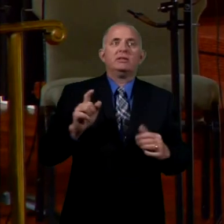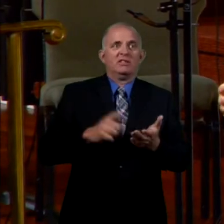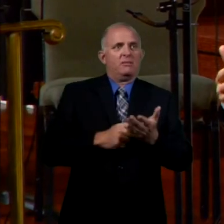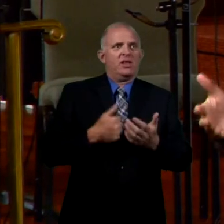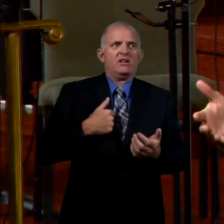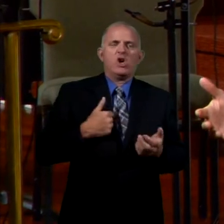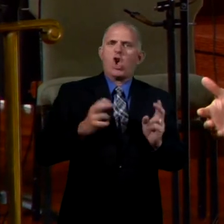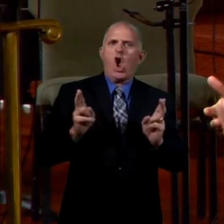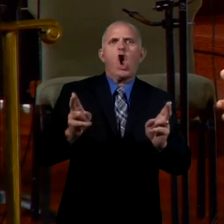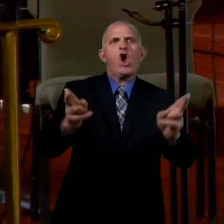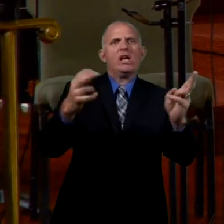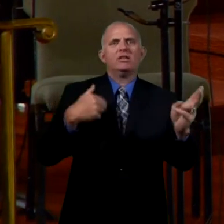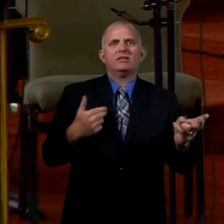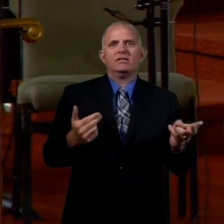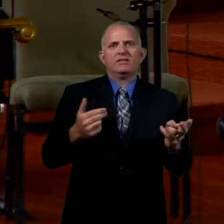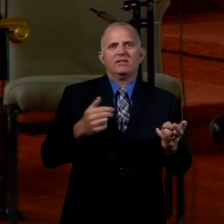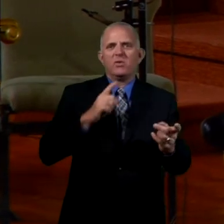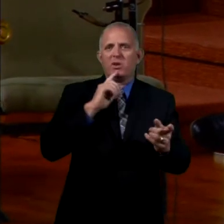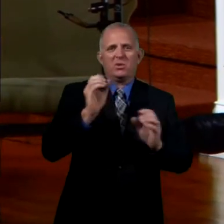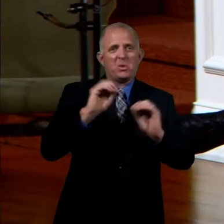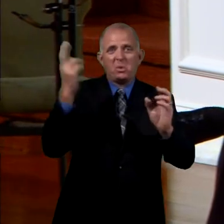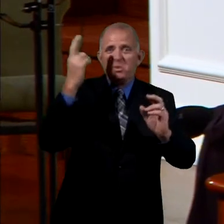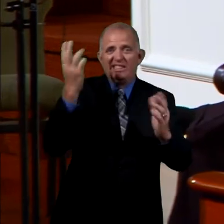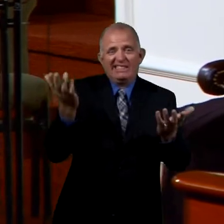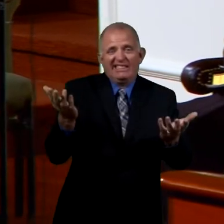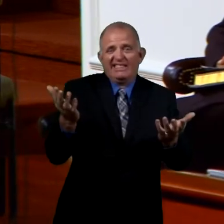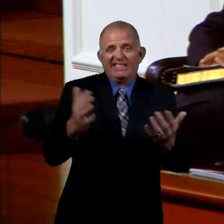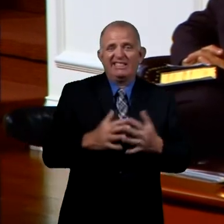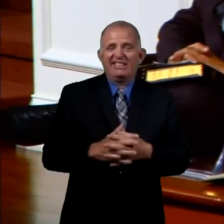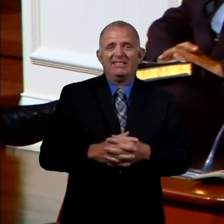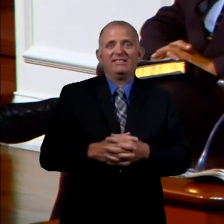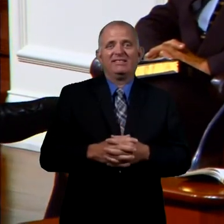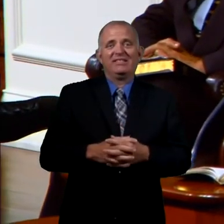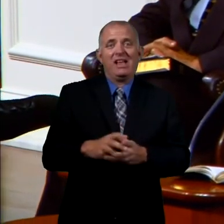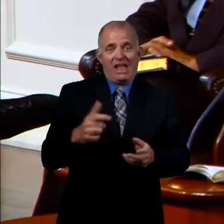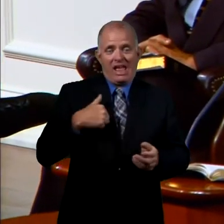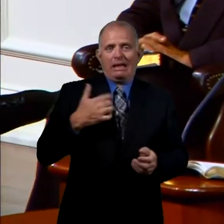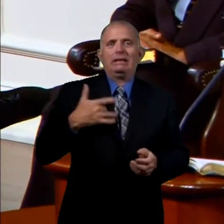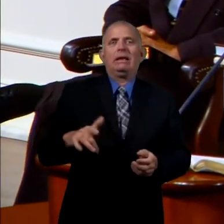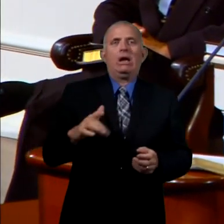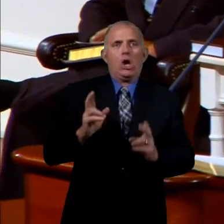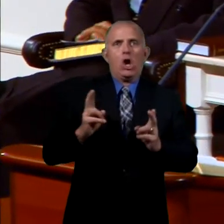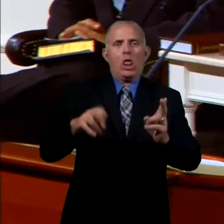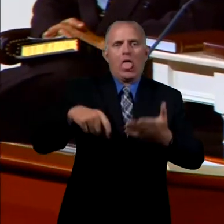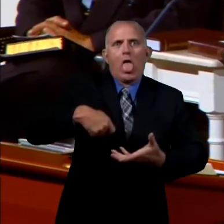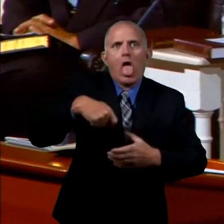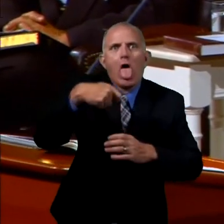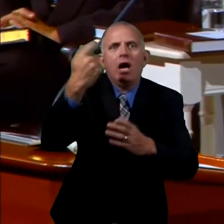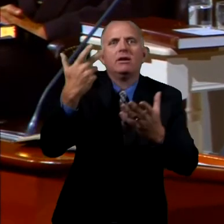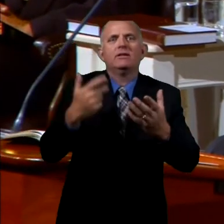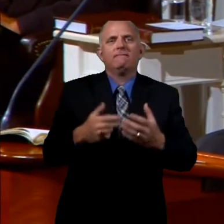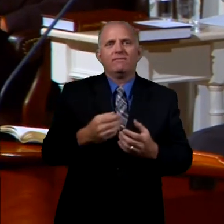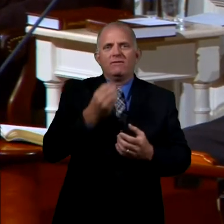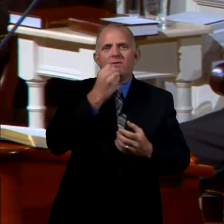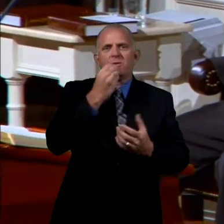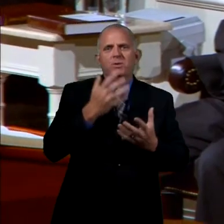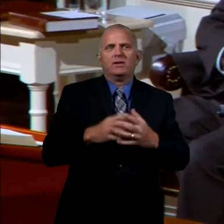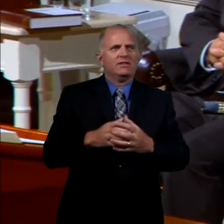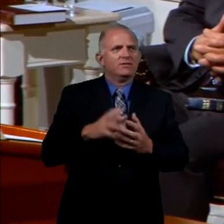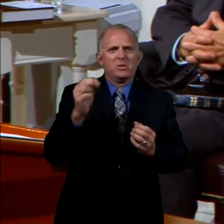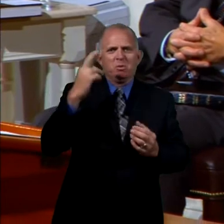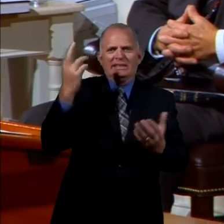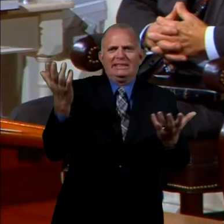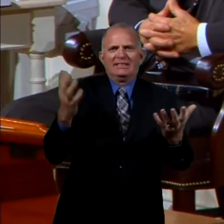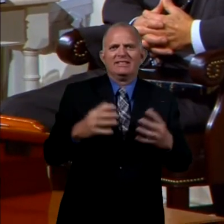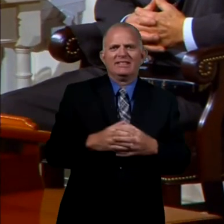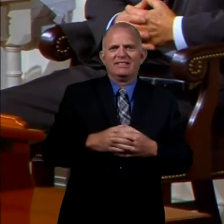I have no reason to even be in a hurry. I find myself rushing to eat a meal. And there's no reason to rush to eat a meal. Have any of you